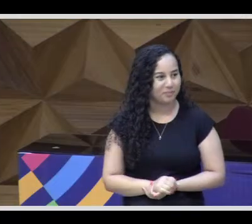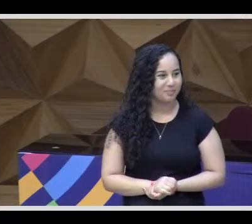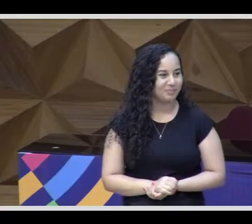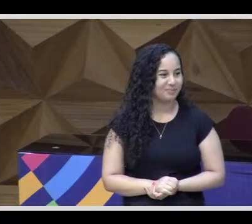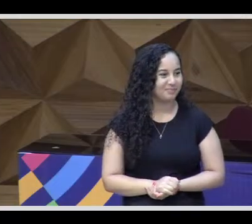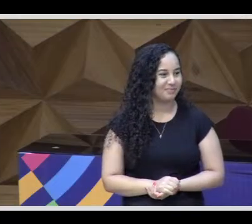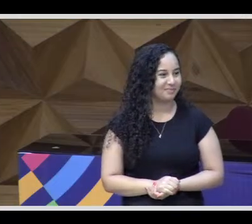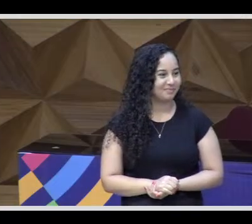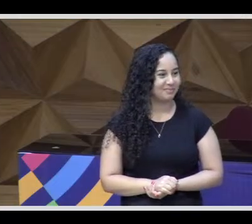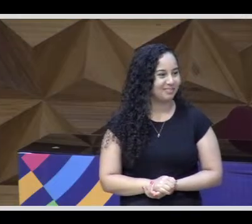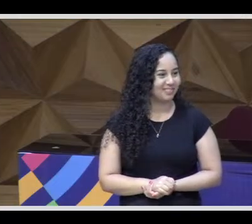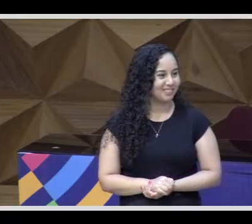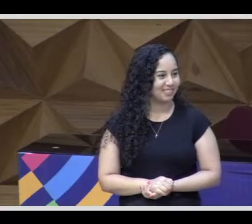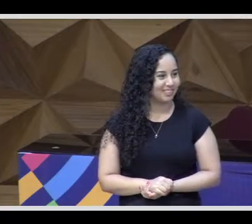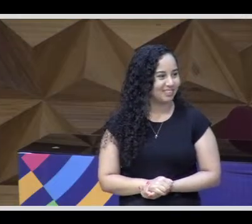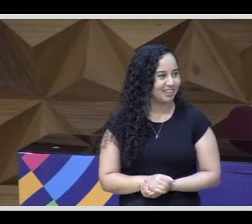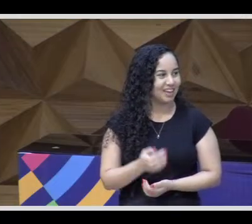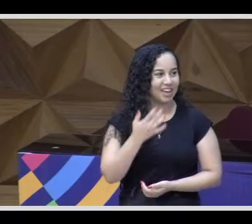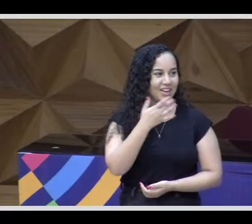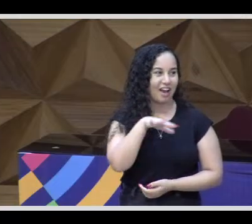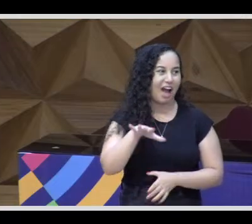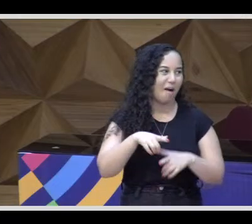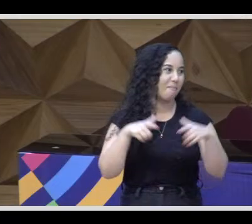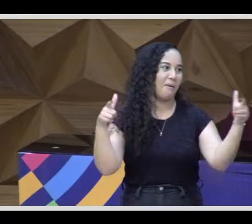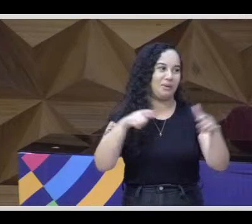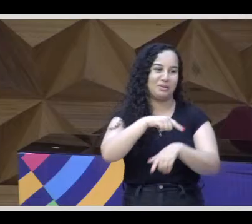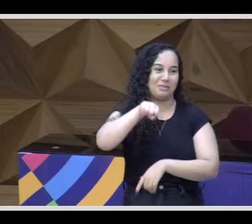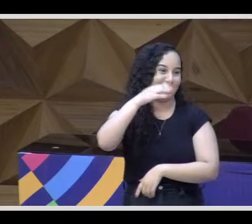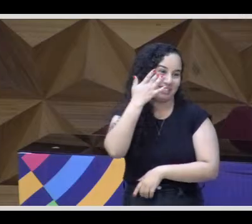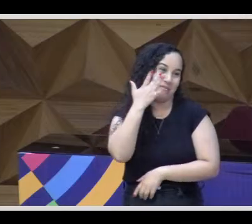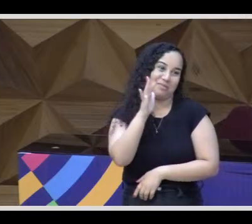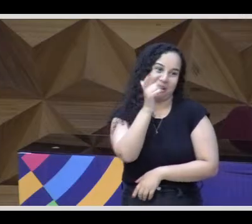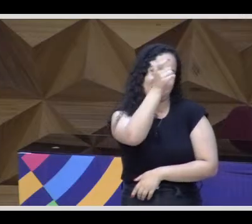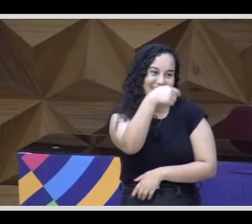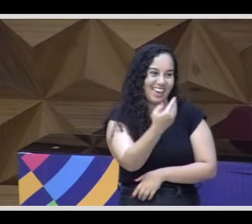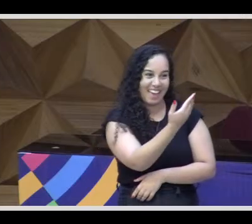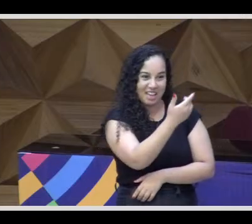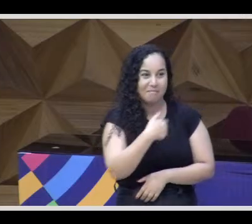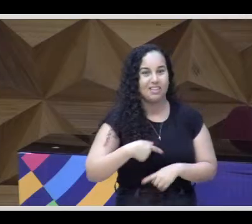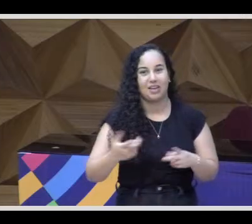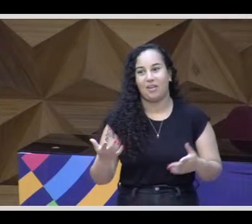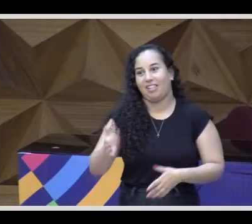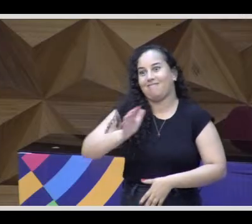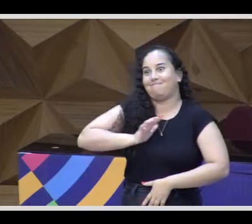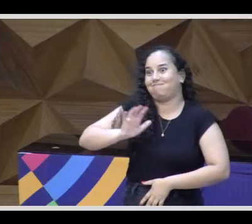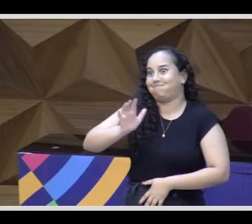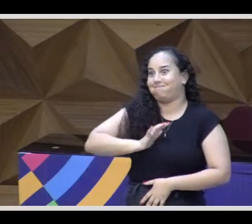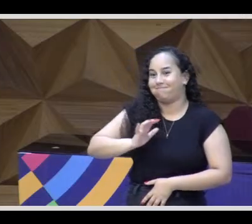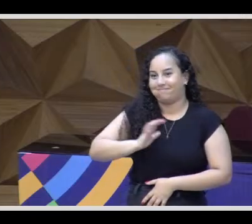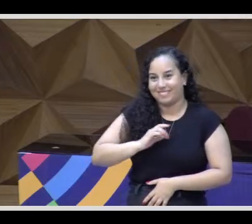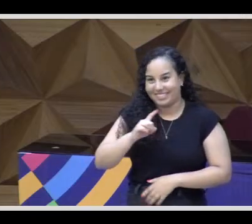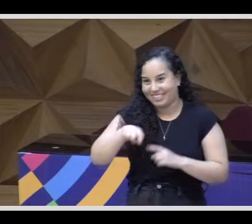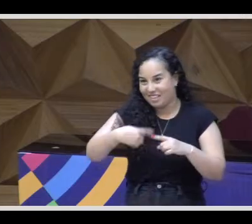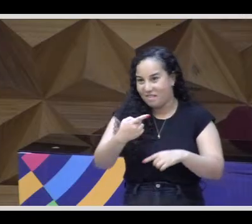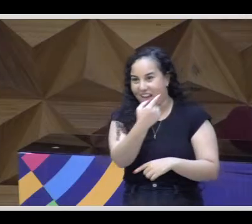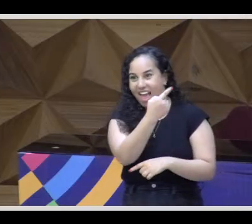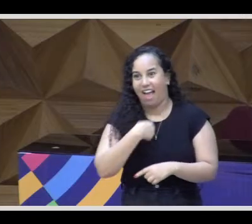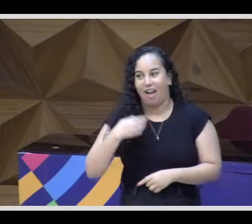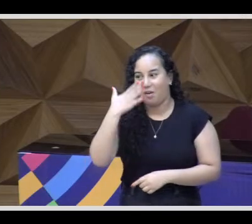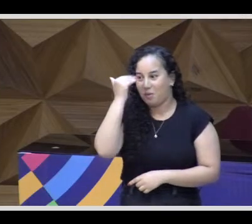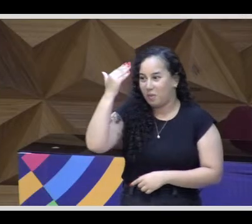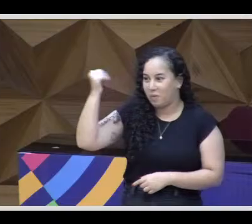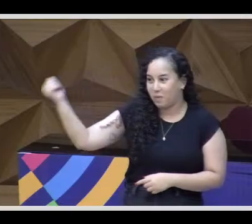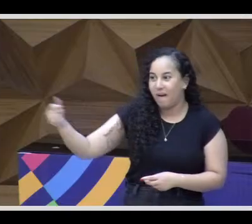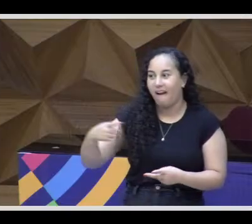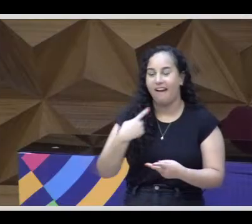of course, many of you don't know who is she, but she is like a billionaire now. After the show, she was so famous that